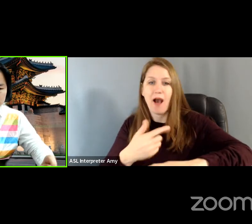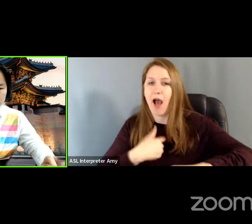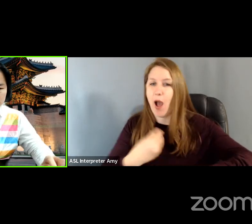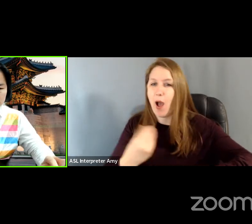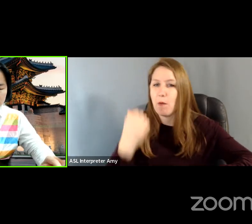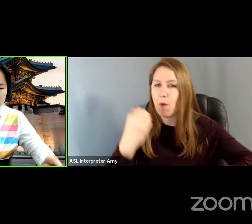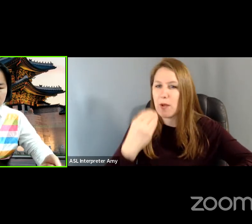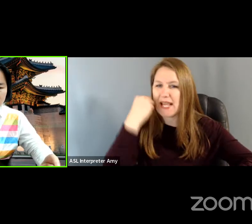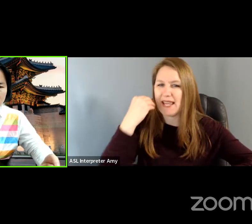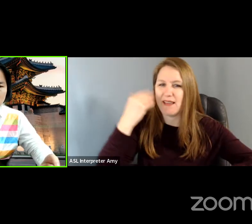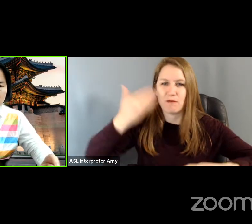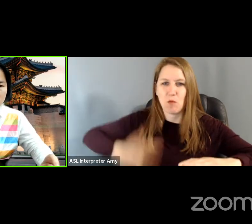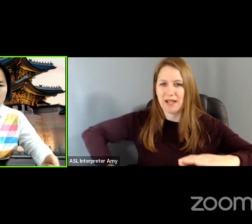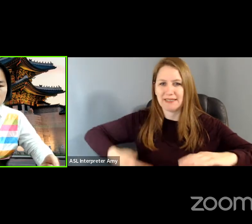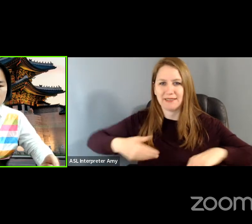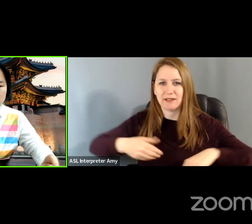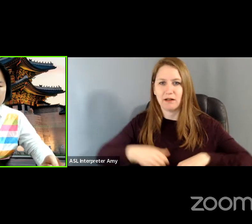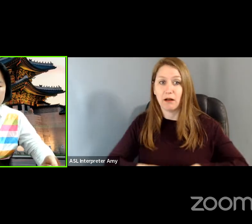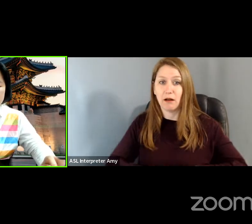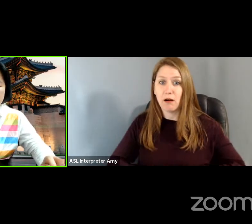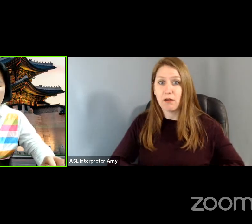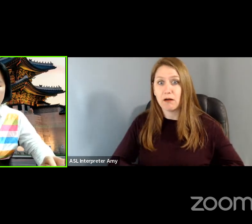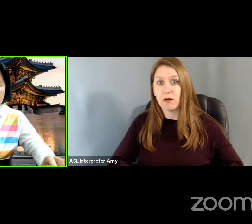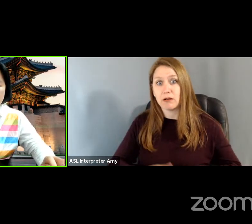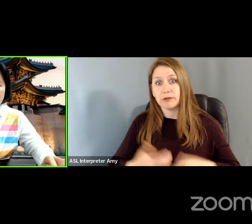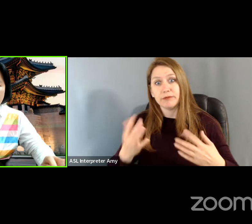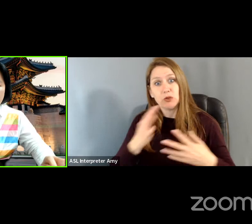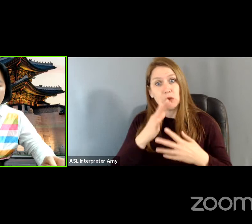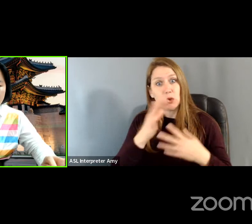eat you. She had no choice.